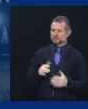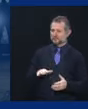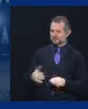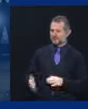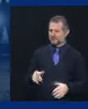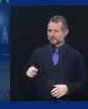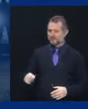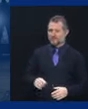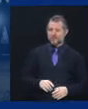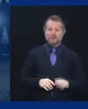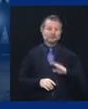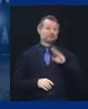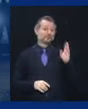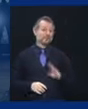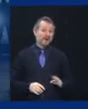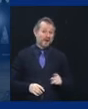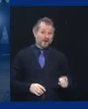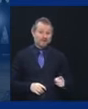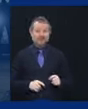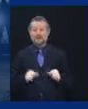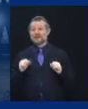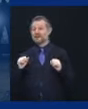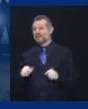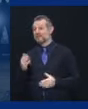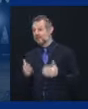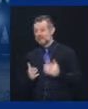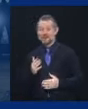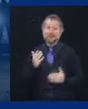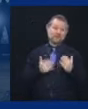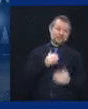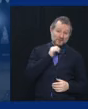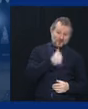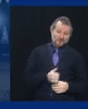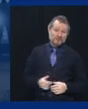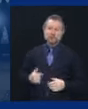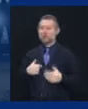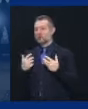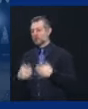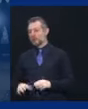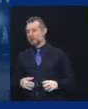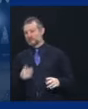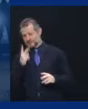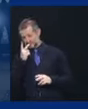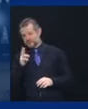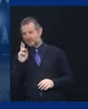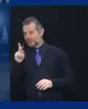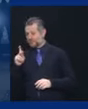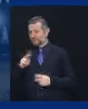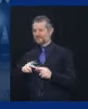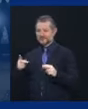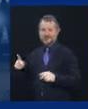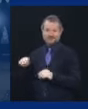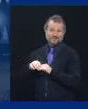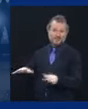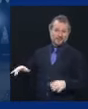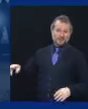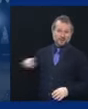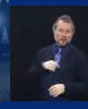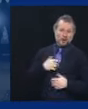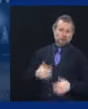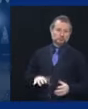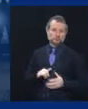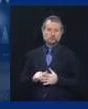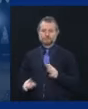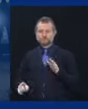lethal. We're seeing the UK strain spread. We have two more cases linked to